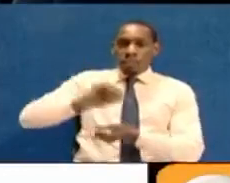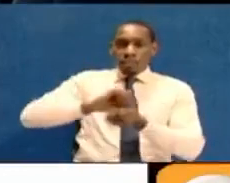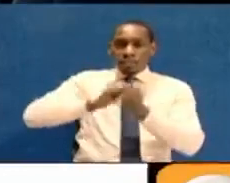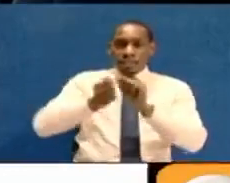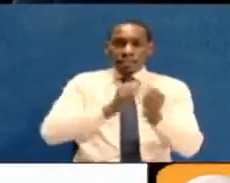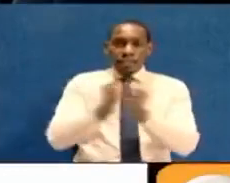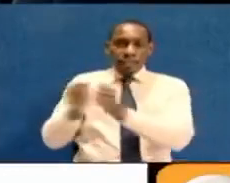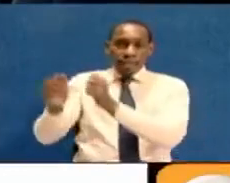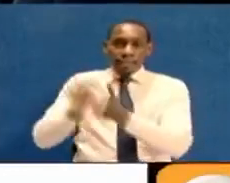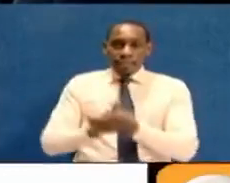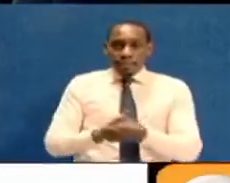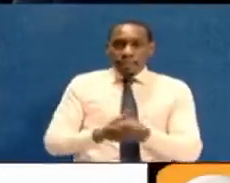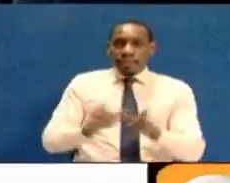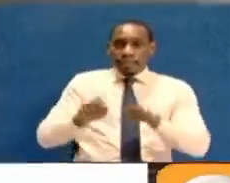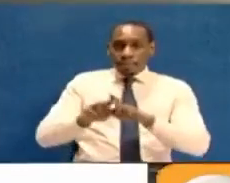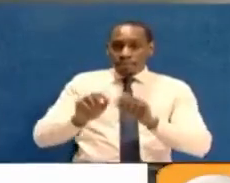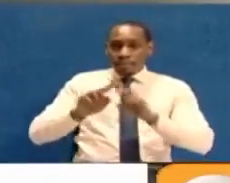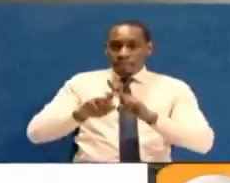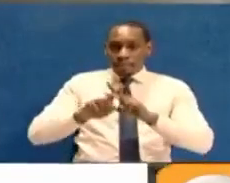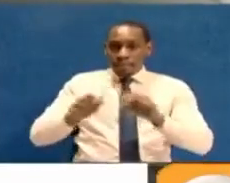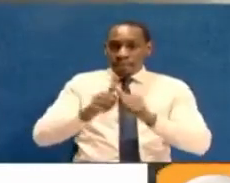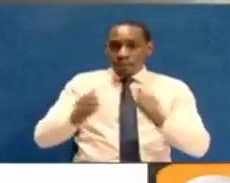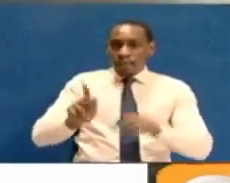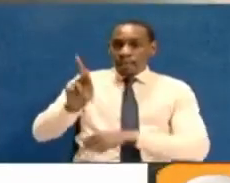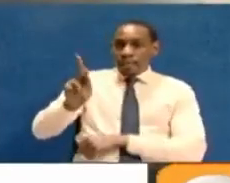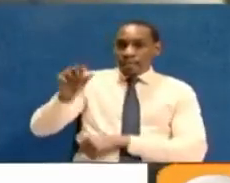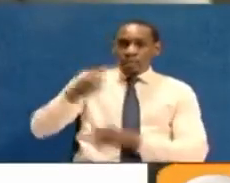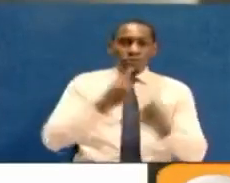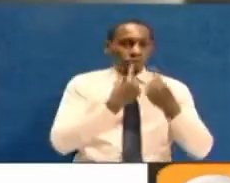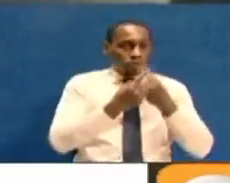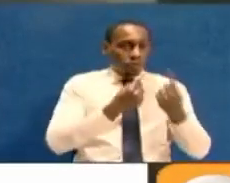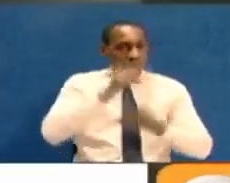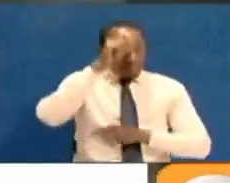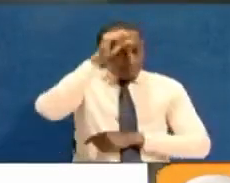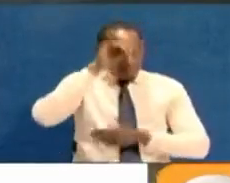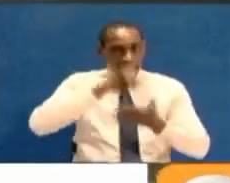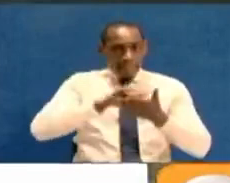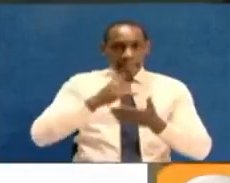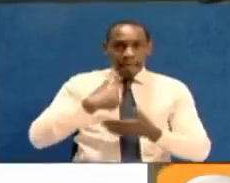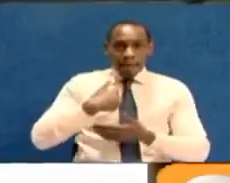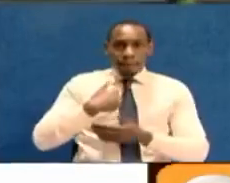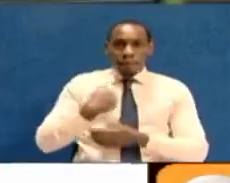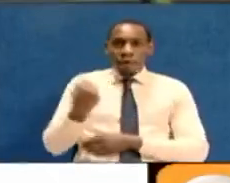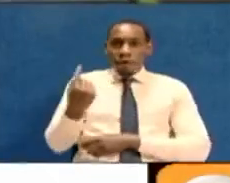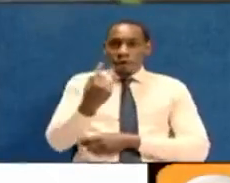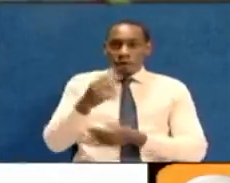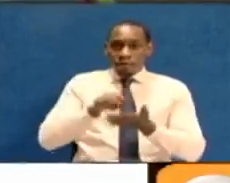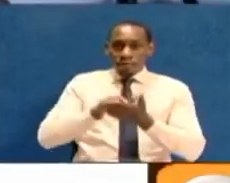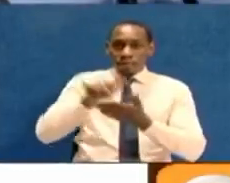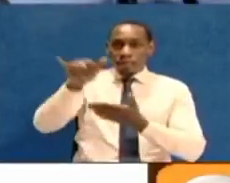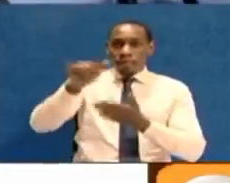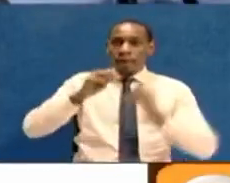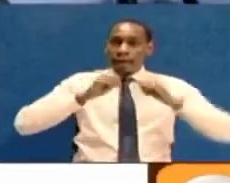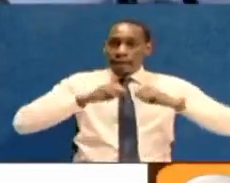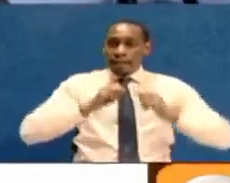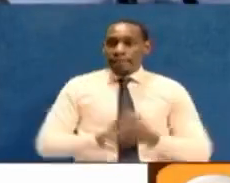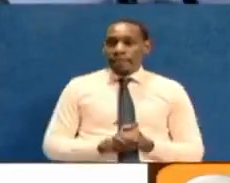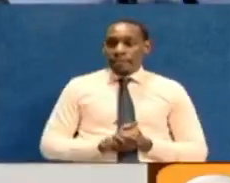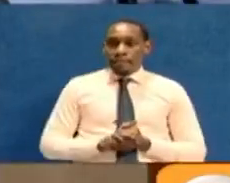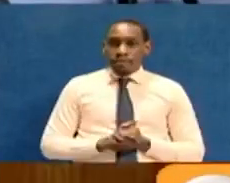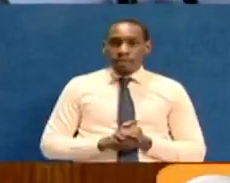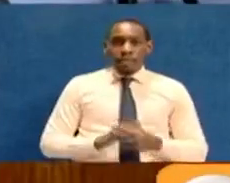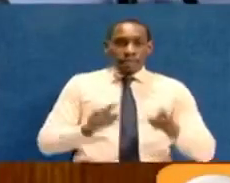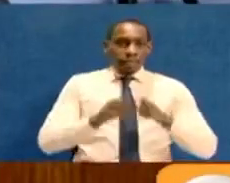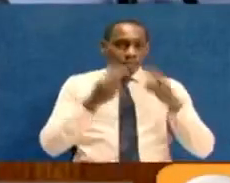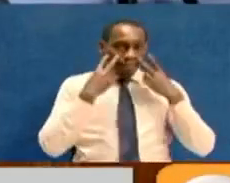its strategy. And to get a head start, the airline is in talks with the government to get an exclusive air freight deal. We also see this